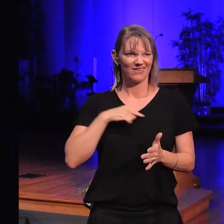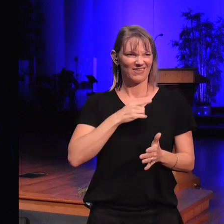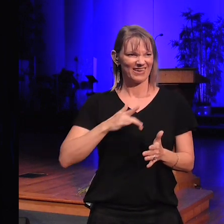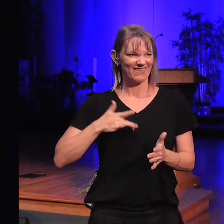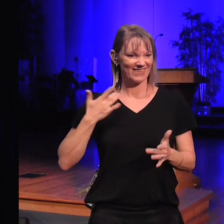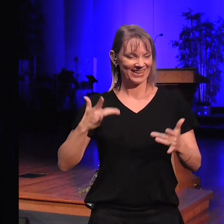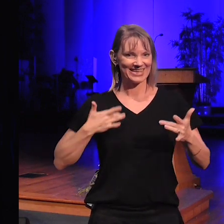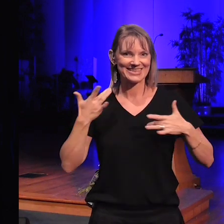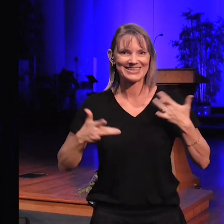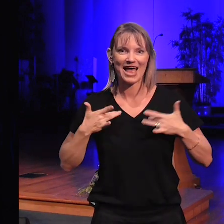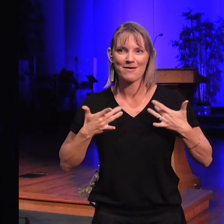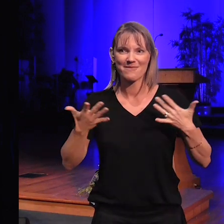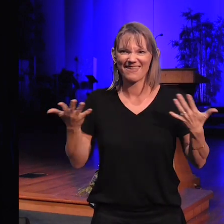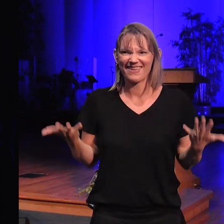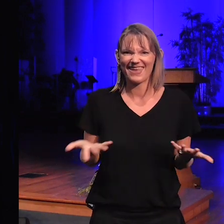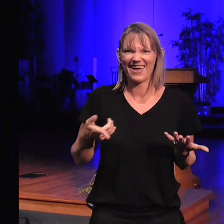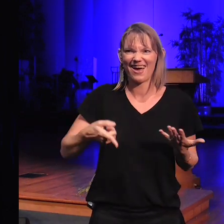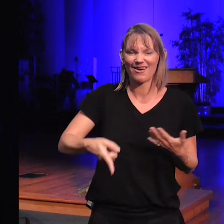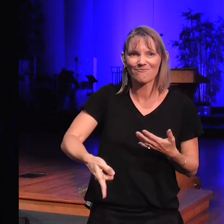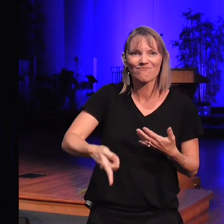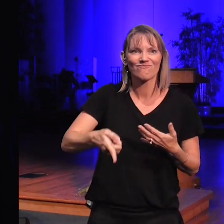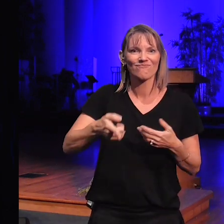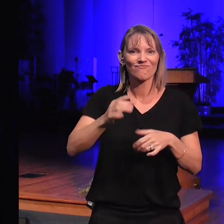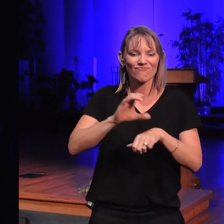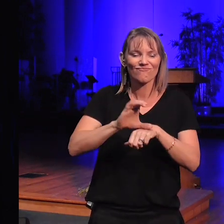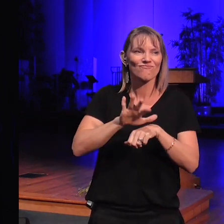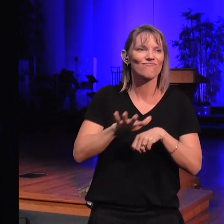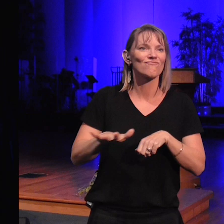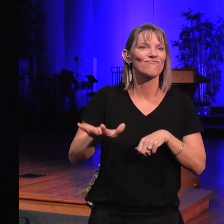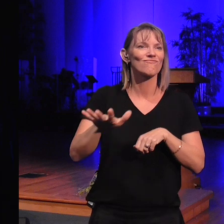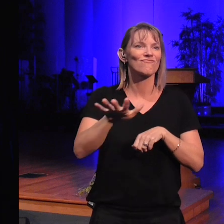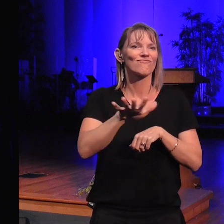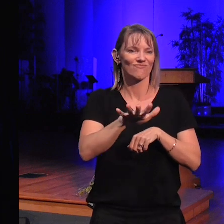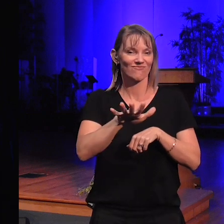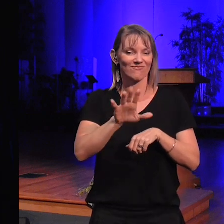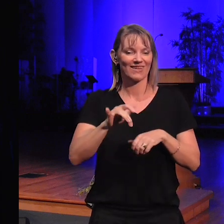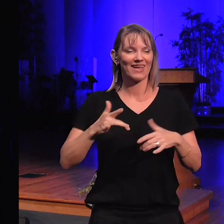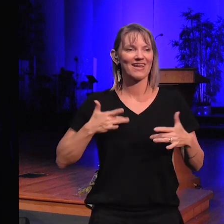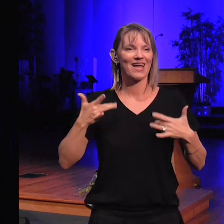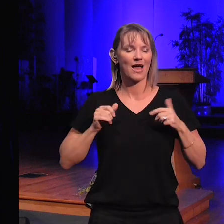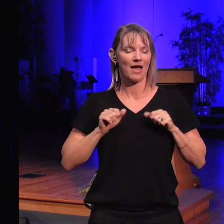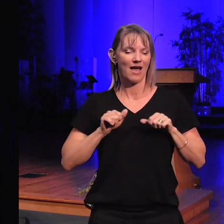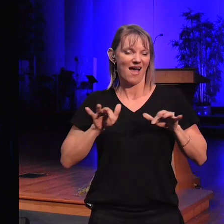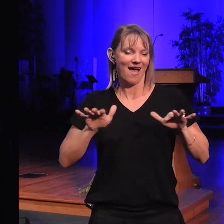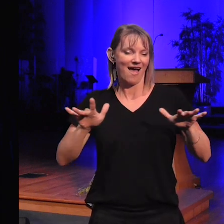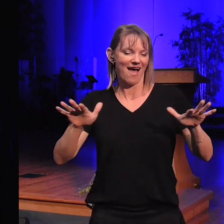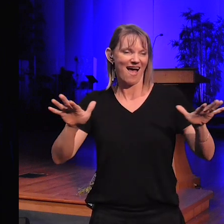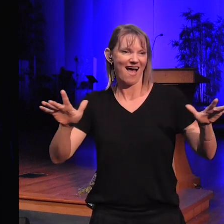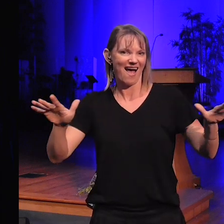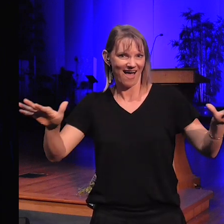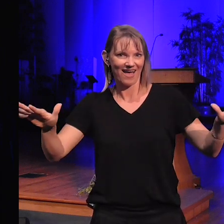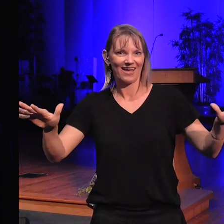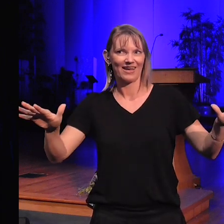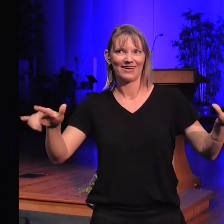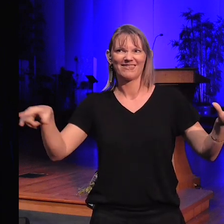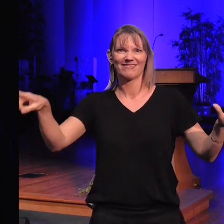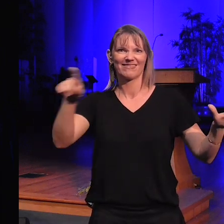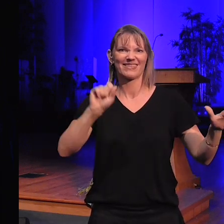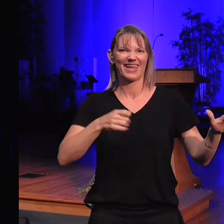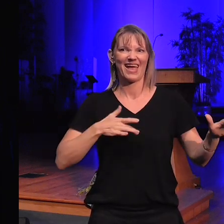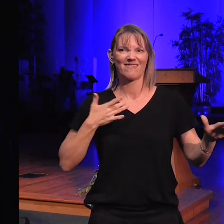the campus, and the excitement that permeates even those who are not in the room with